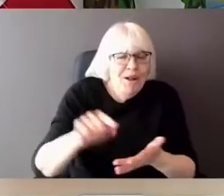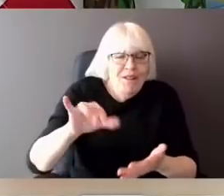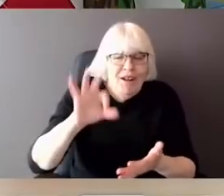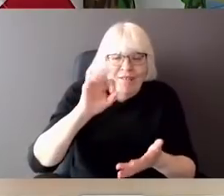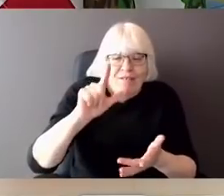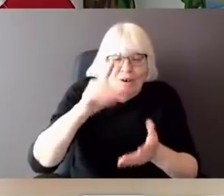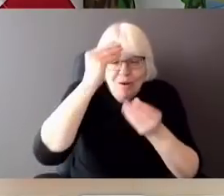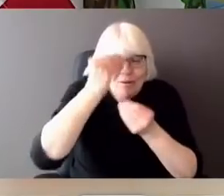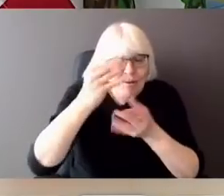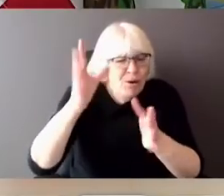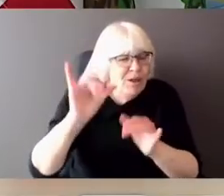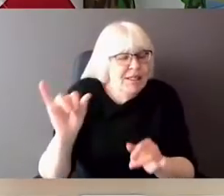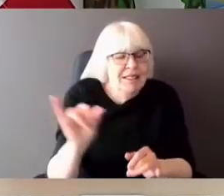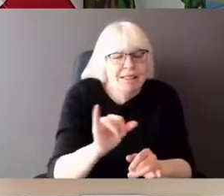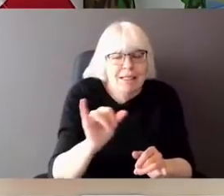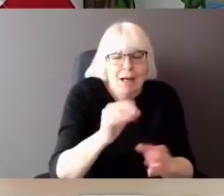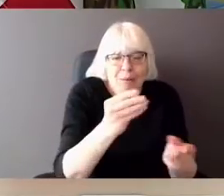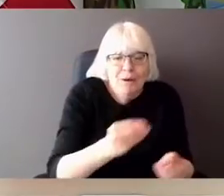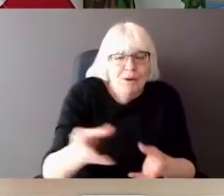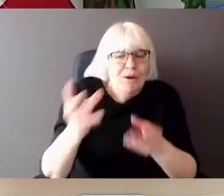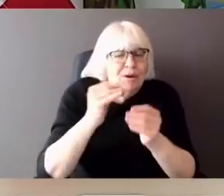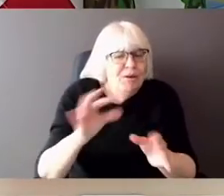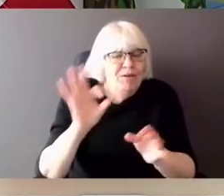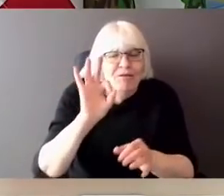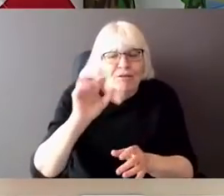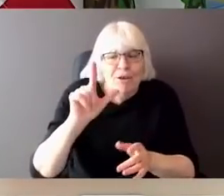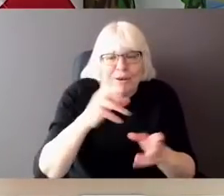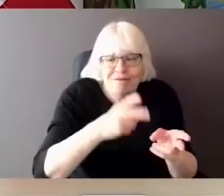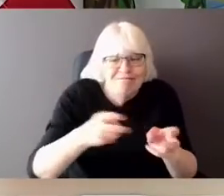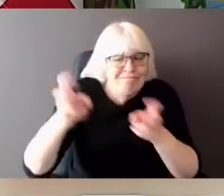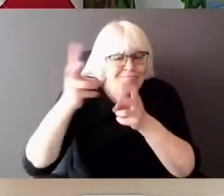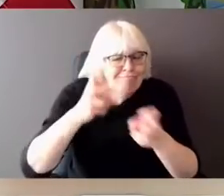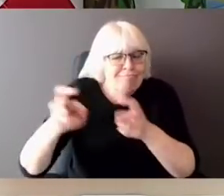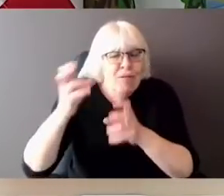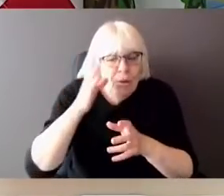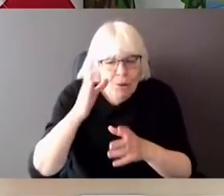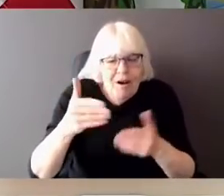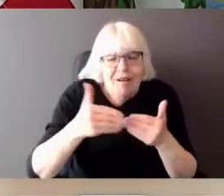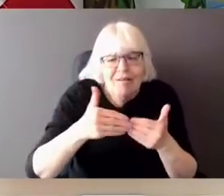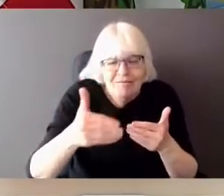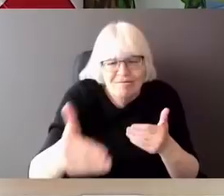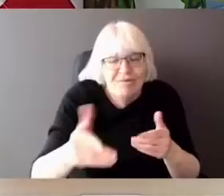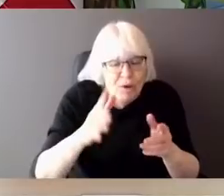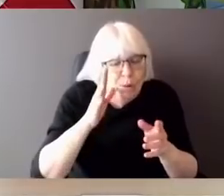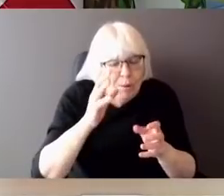it will become different as we go forward.